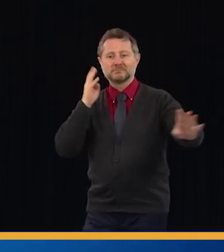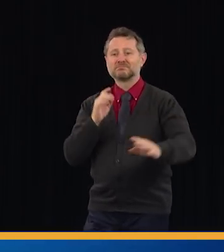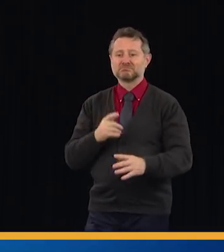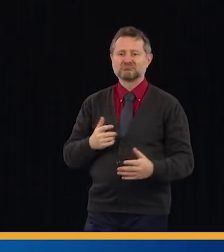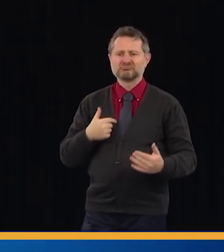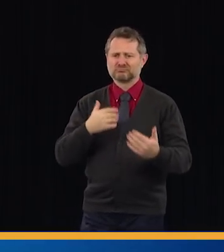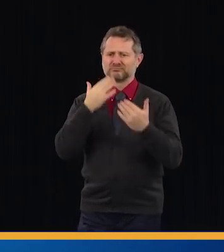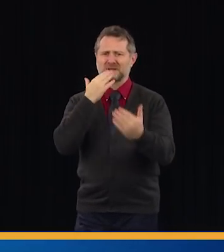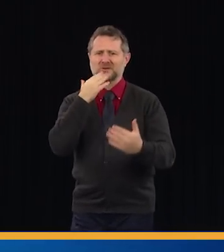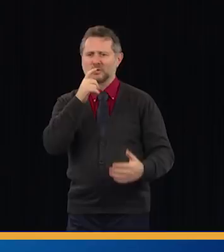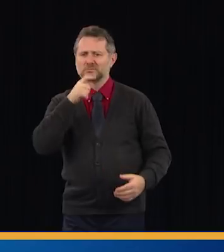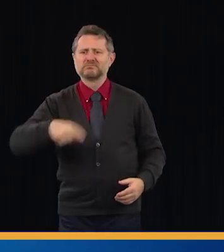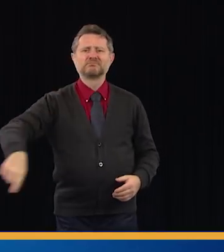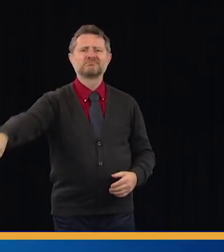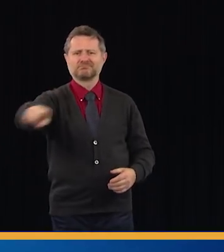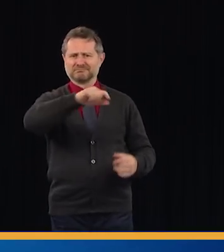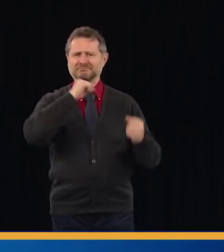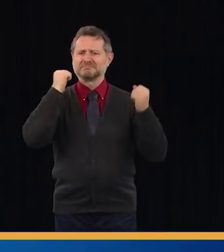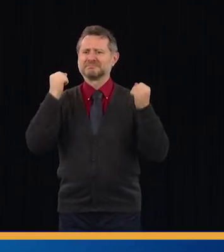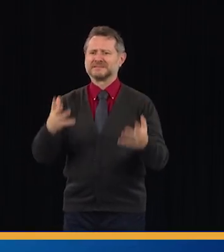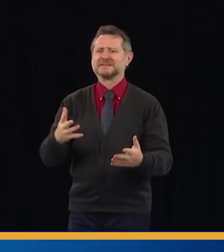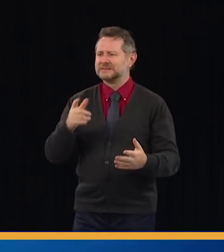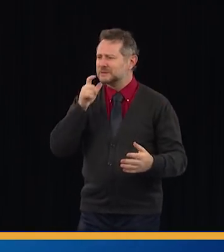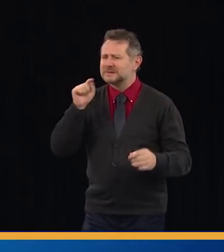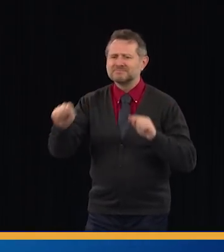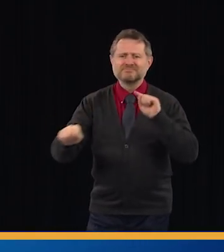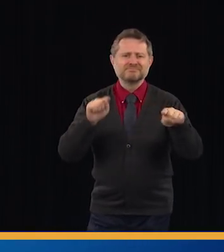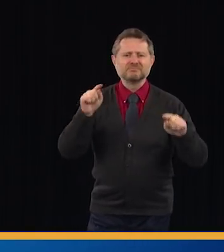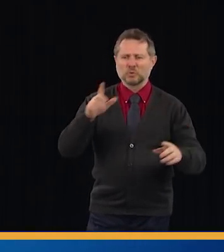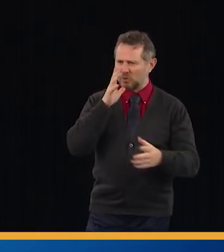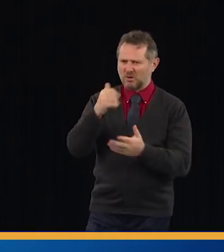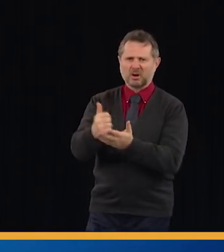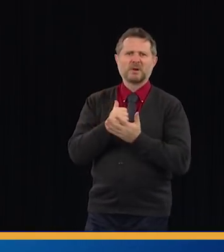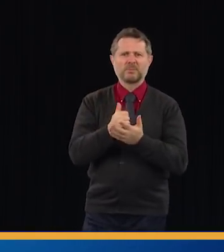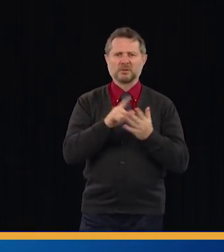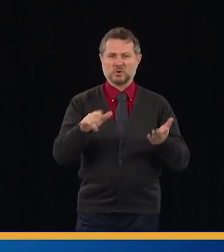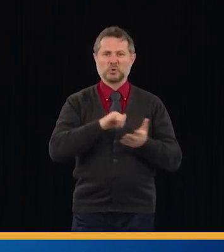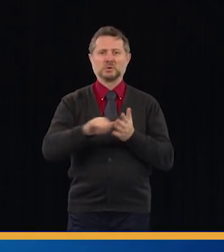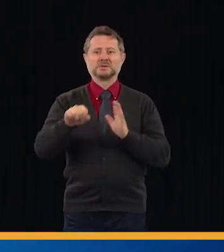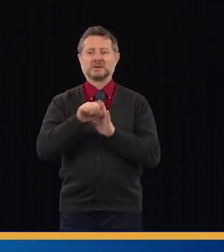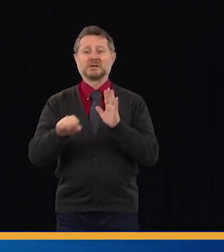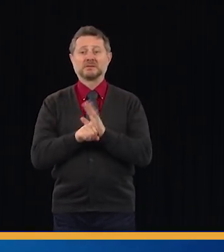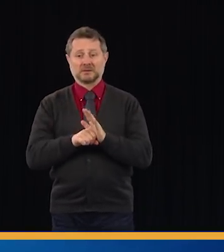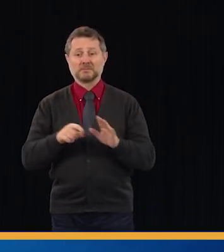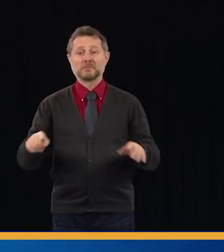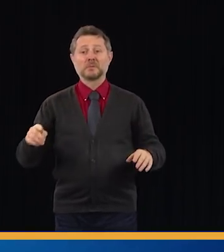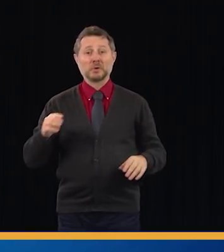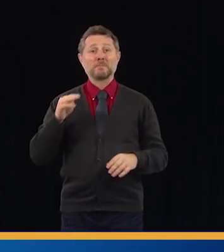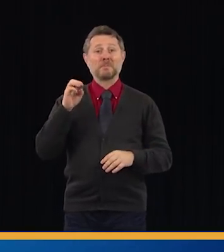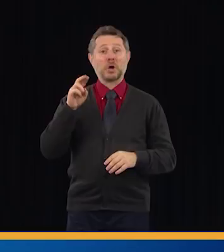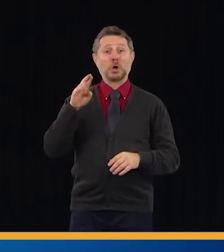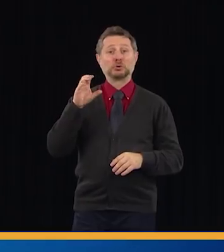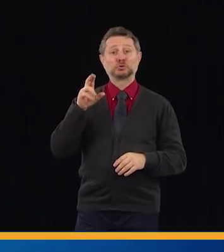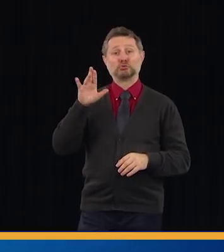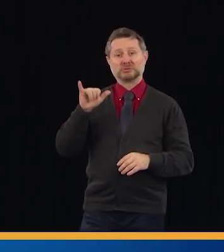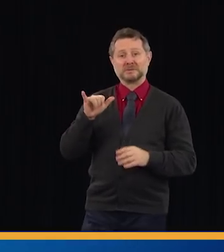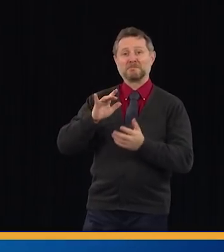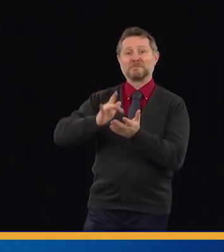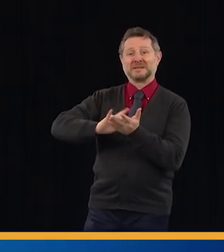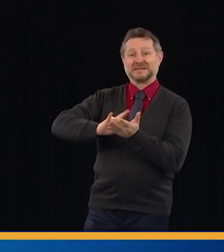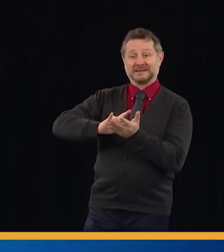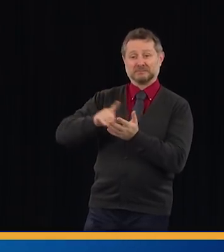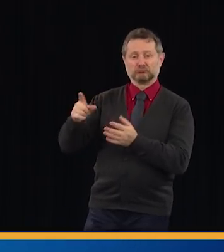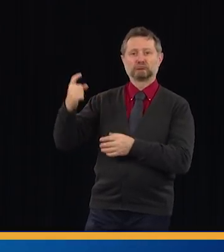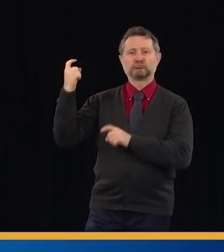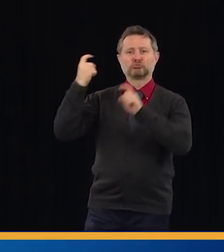many places and people who are working with the state of New York. Mercury Medical donated 2,400